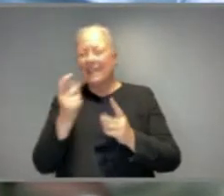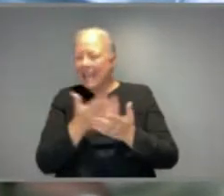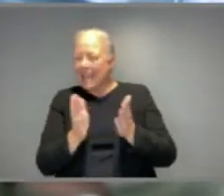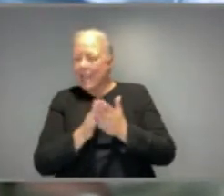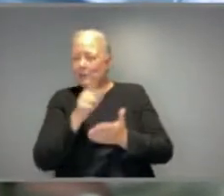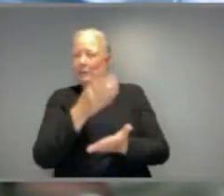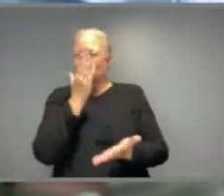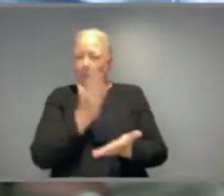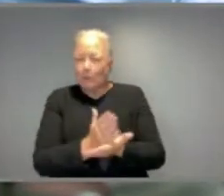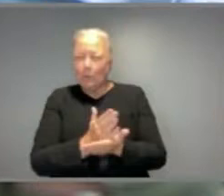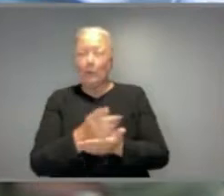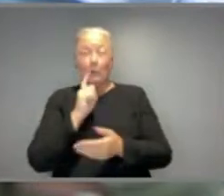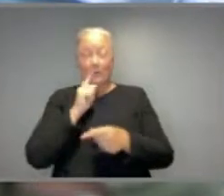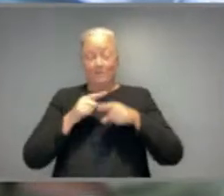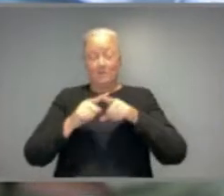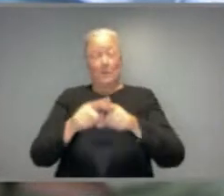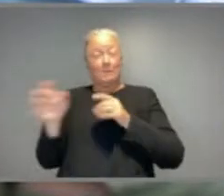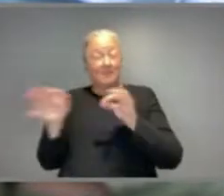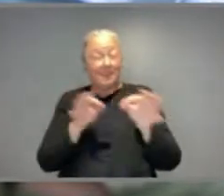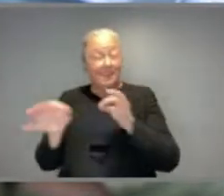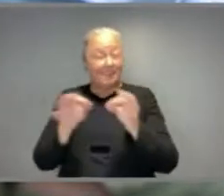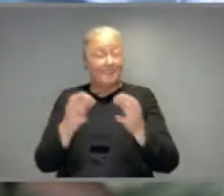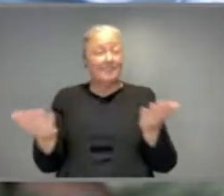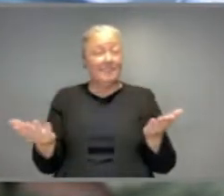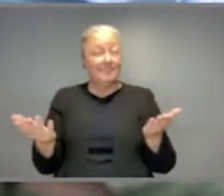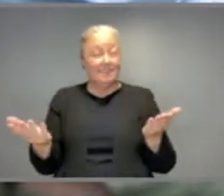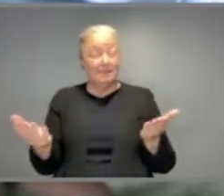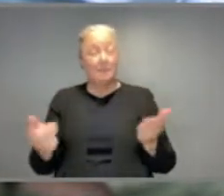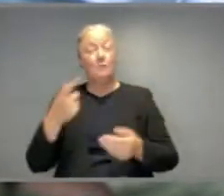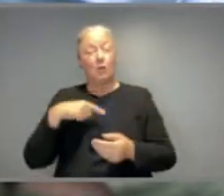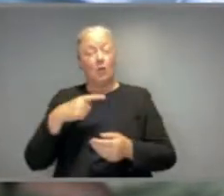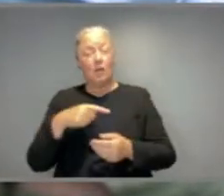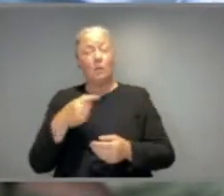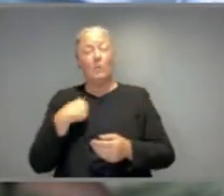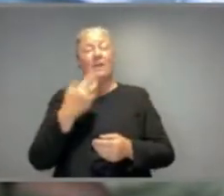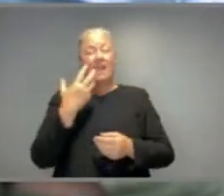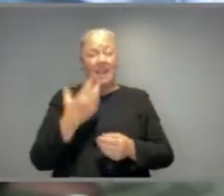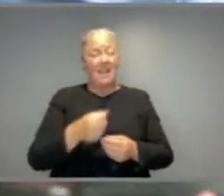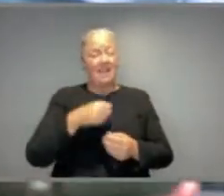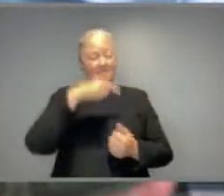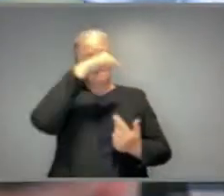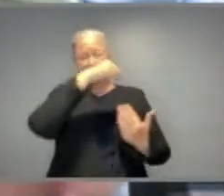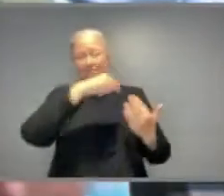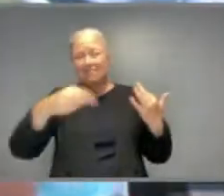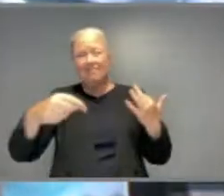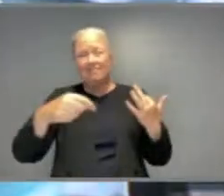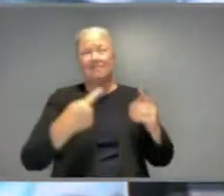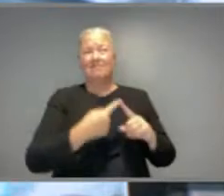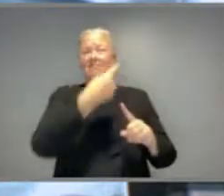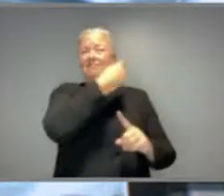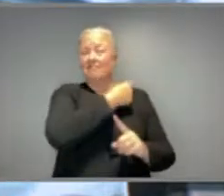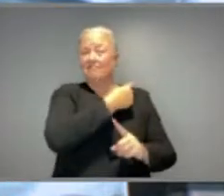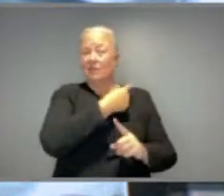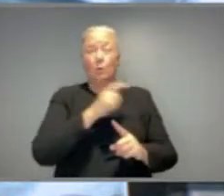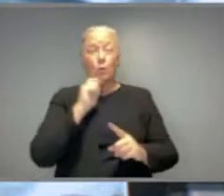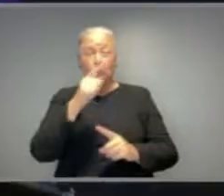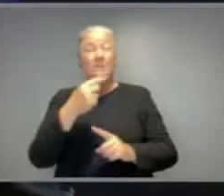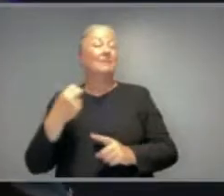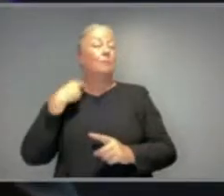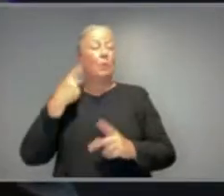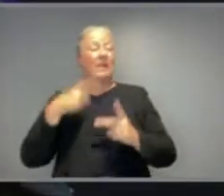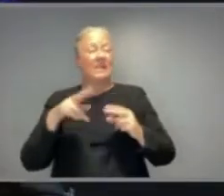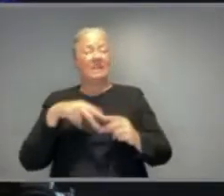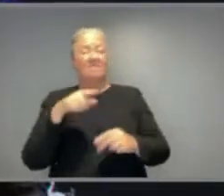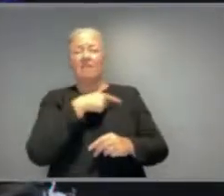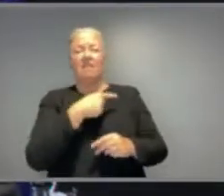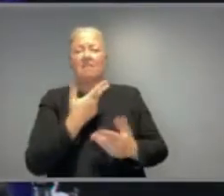that plan once we get to that point, given we have seen so many go it alone in the past, and will you be disappointed if they do go their own way at that point? Well,